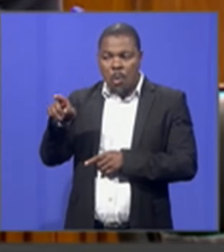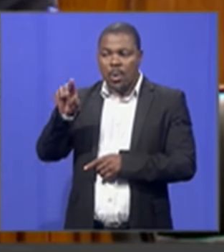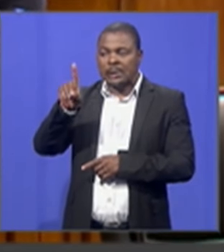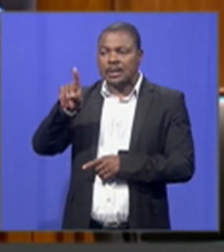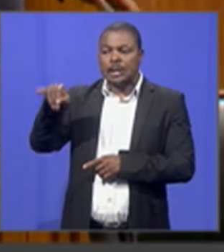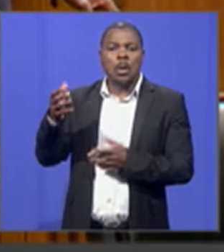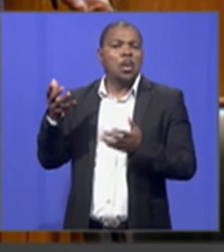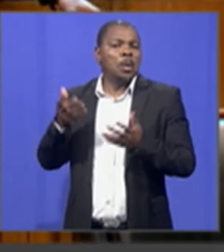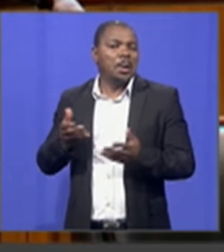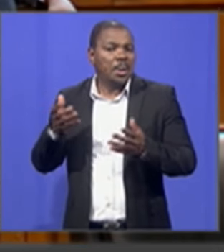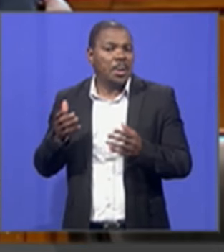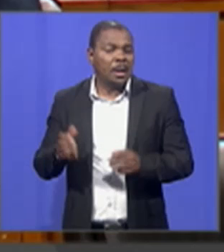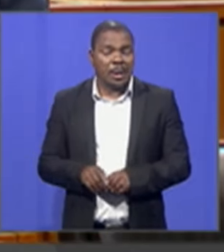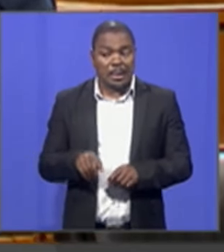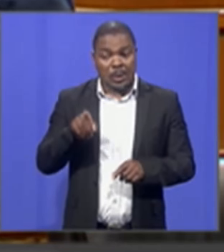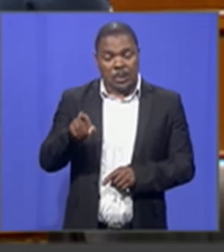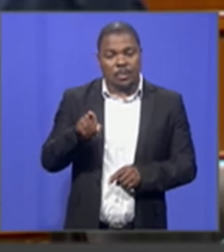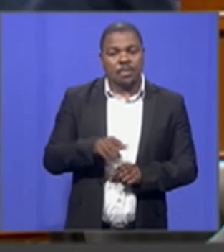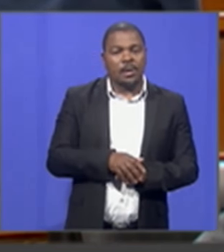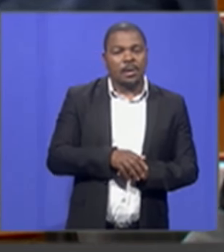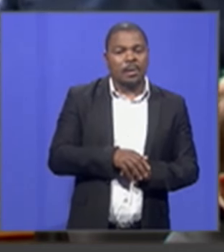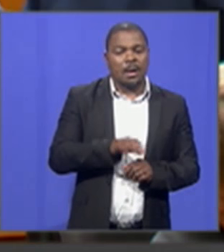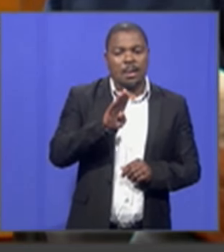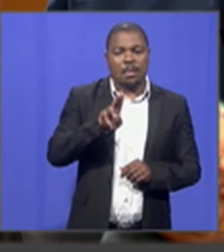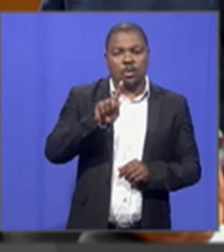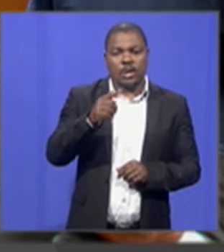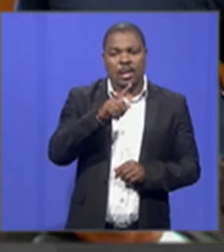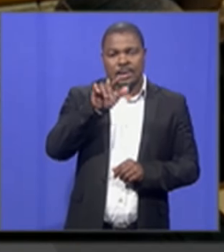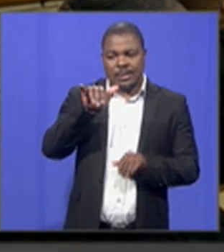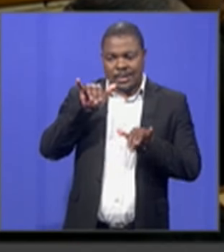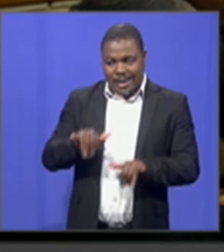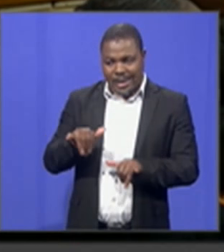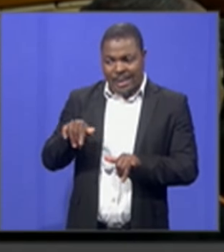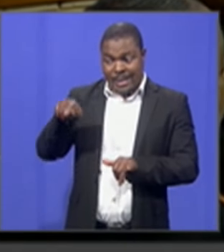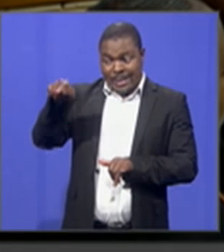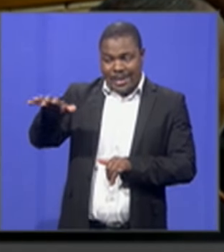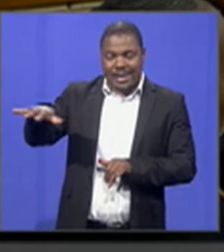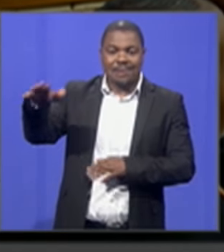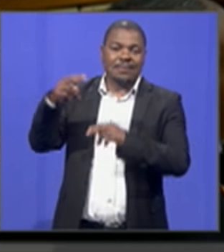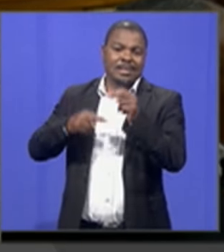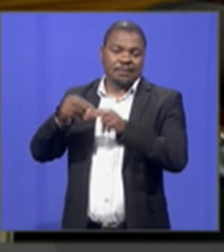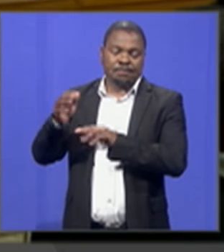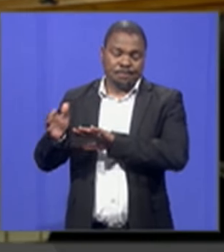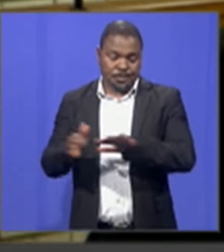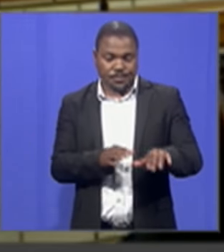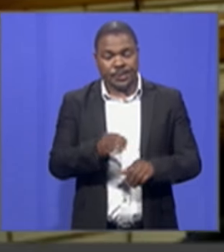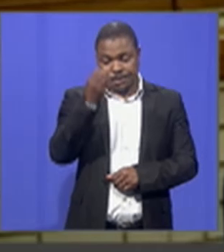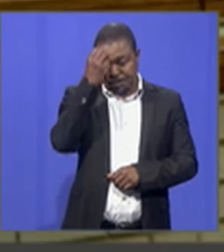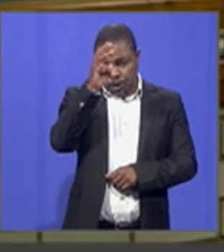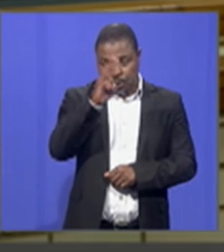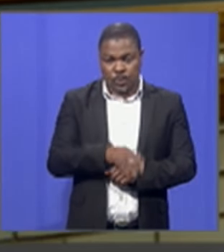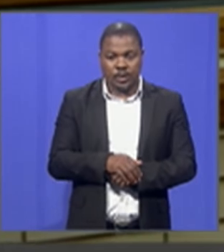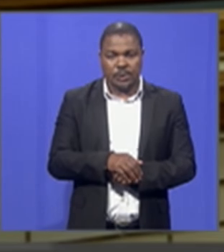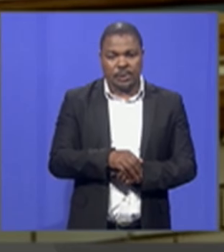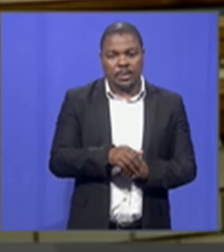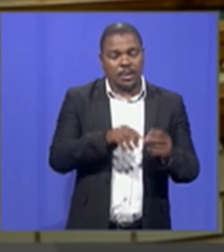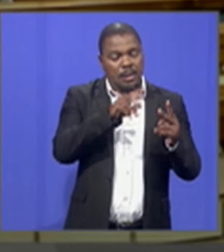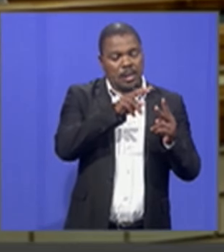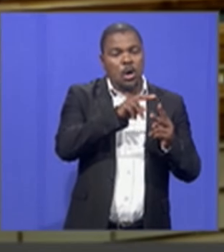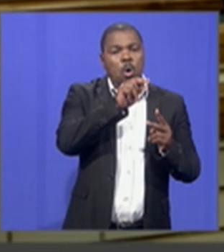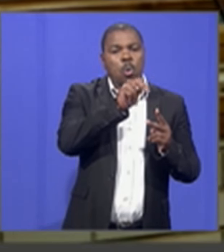ge Buthelezi a ba dula lefelong leo DJ Waras a bolailwego go lona. Ka Pretoria tsheko ya melato ye mebedi ya Sersanta